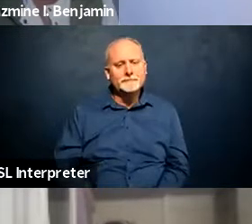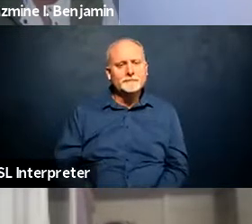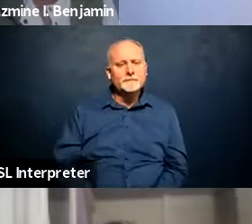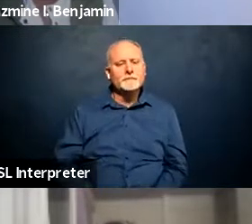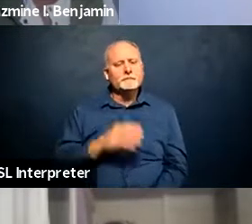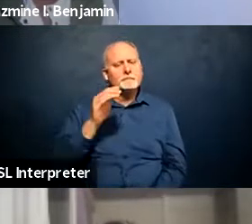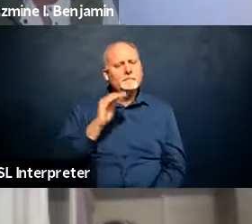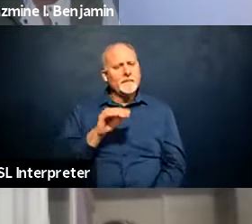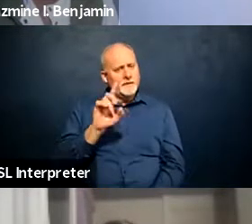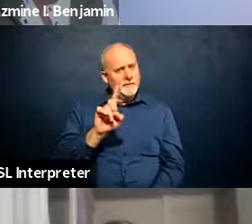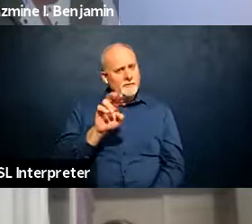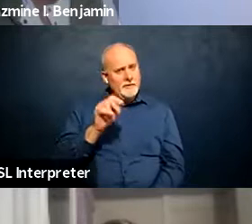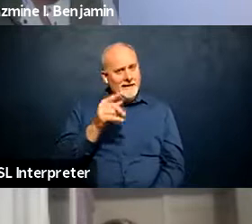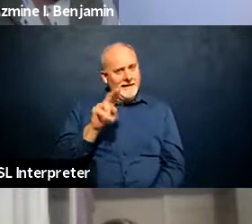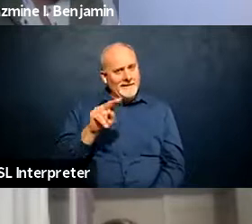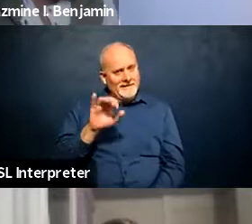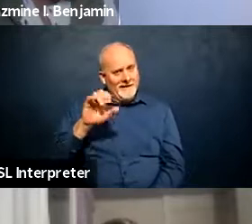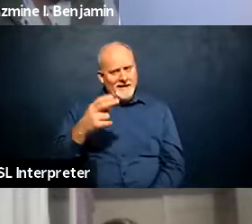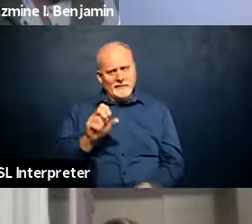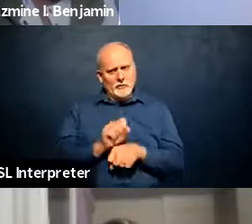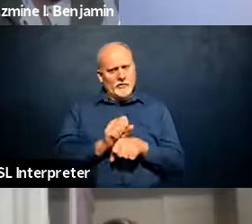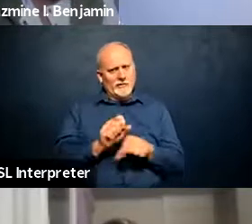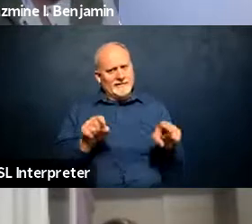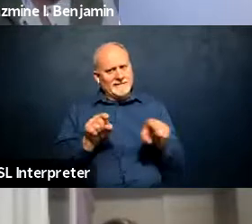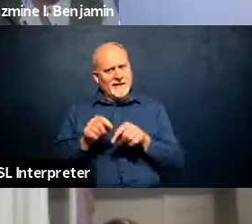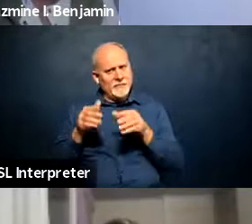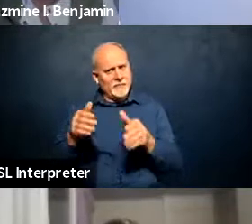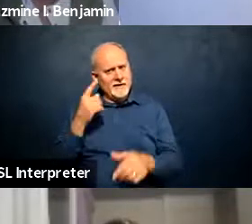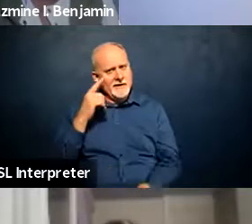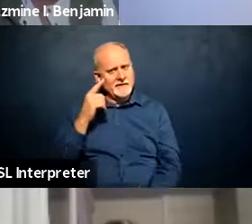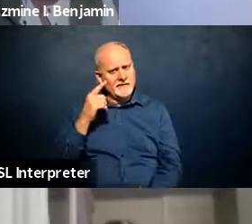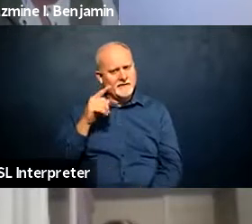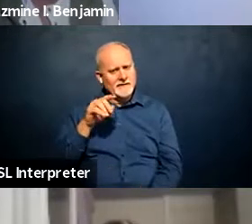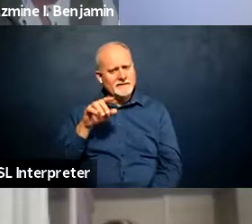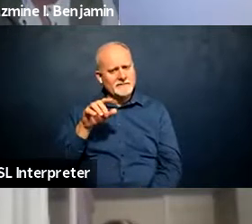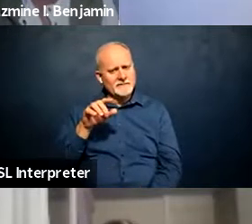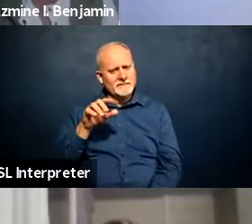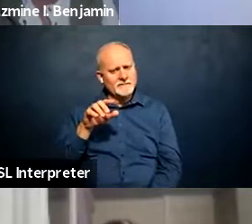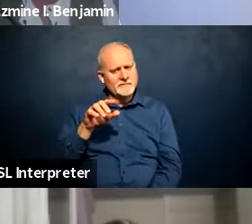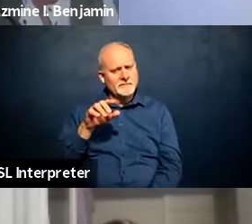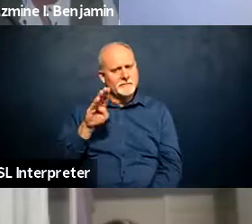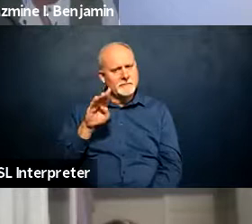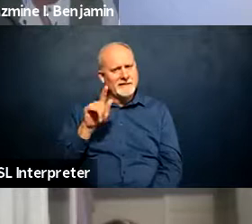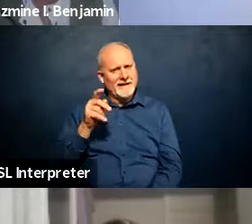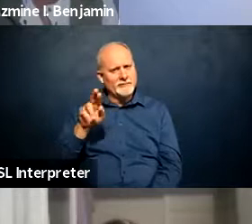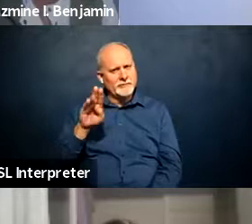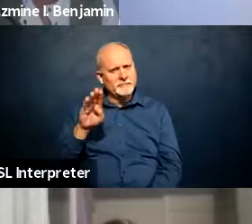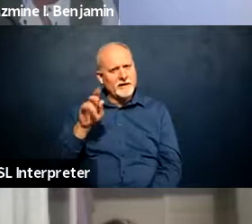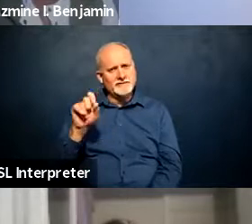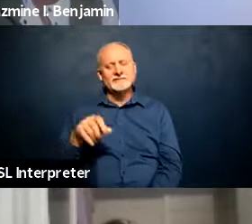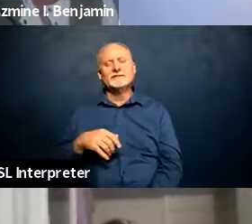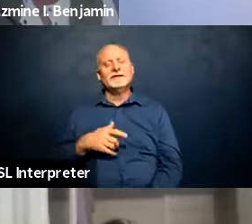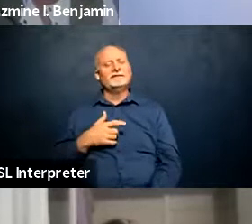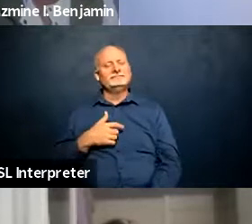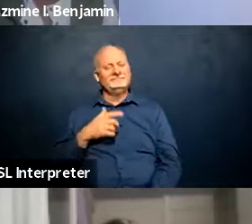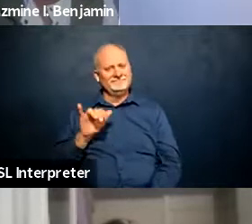Does Dragon Cash work the same as LaserBucks in order to get dining options? Mark? I was just typing my answer to